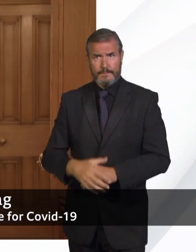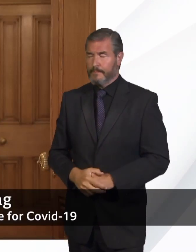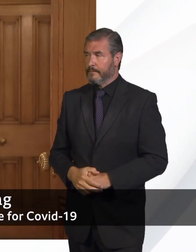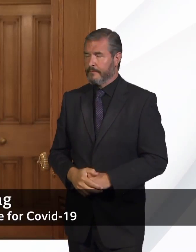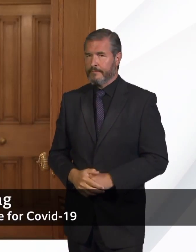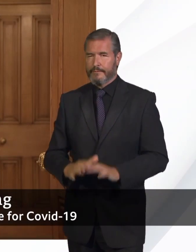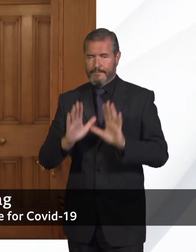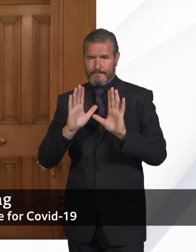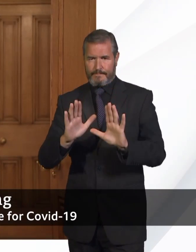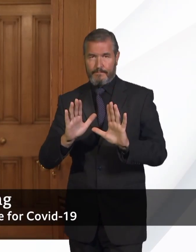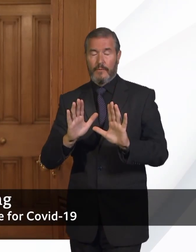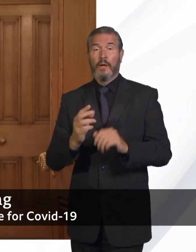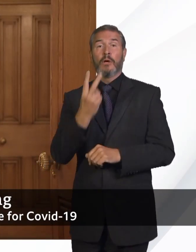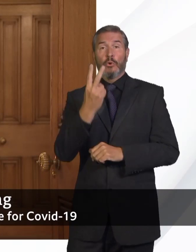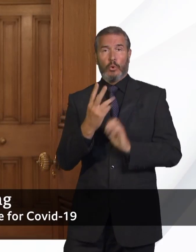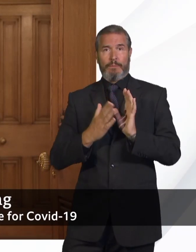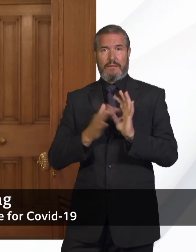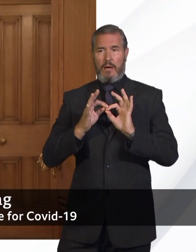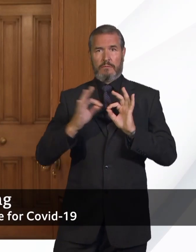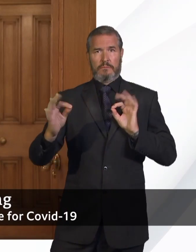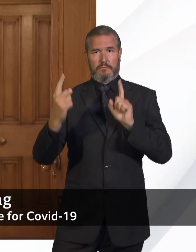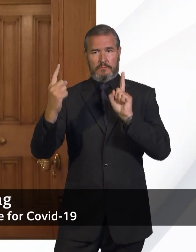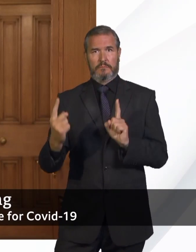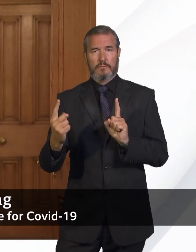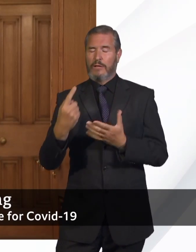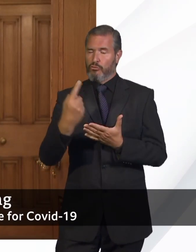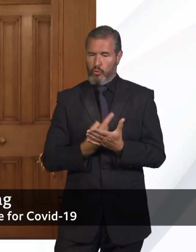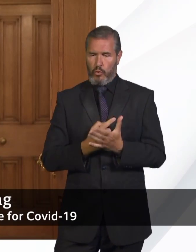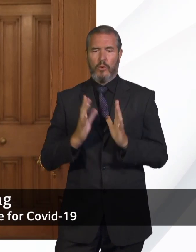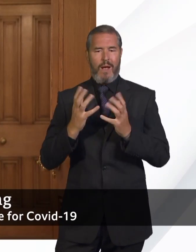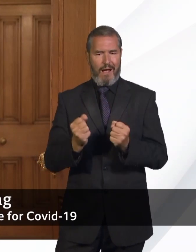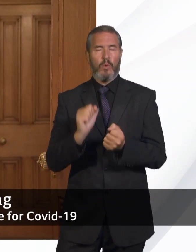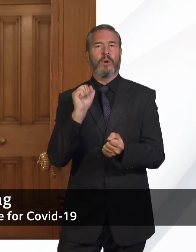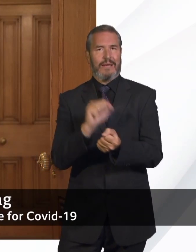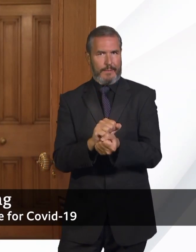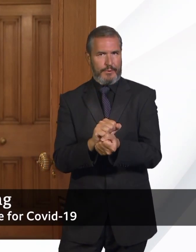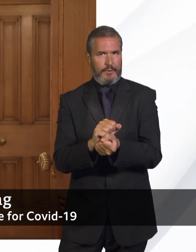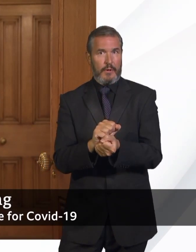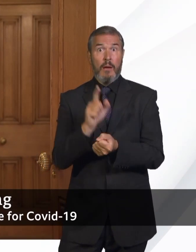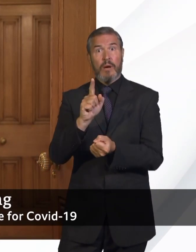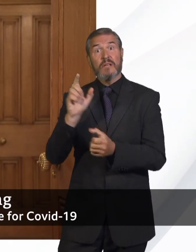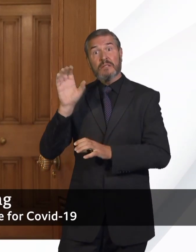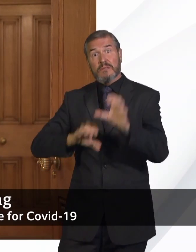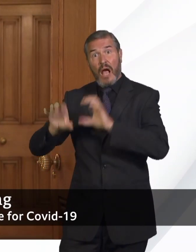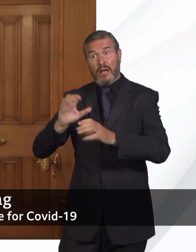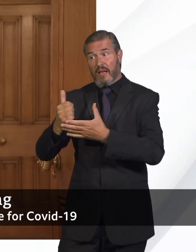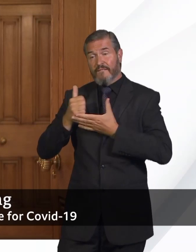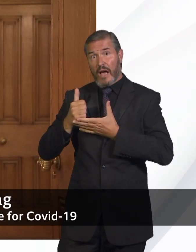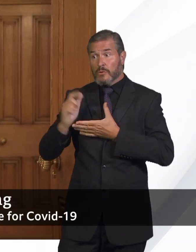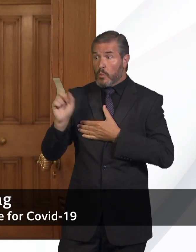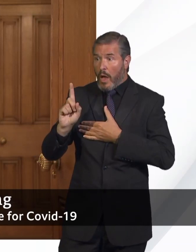that the 2-metre rule is currently in place. We, of course, take advice from our scientists, from